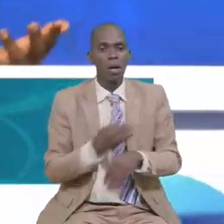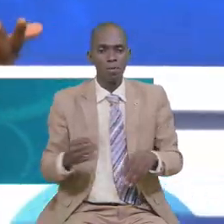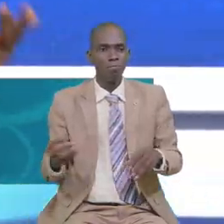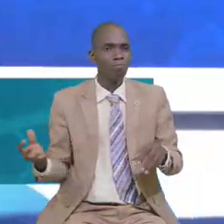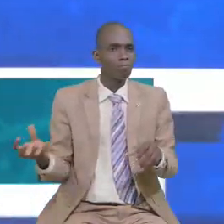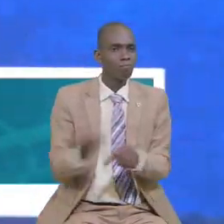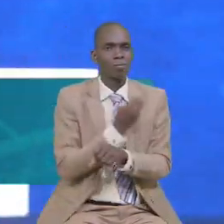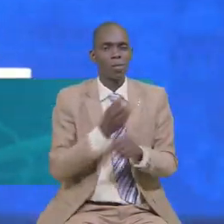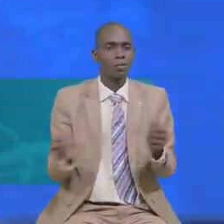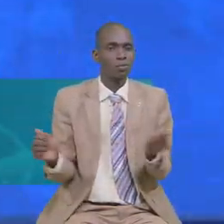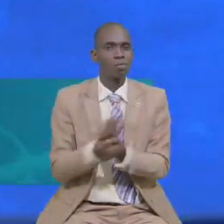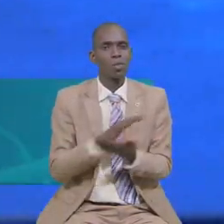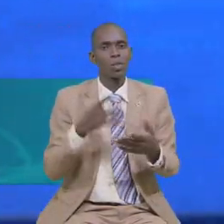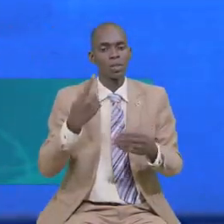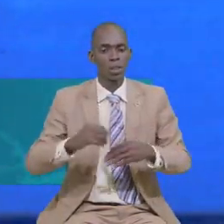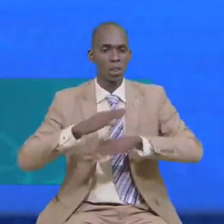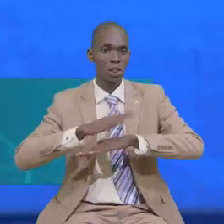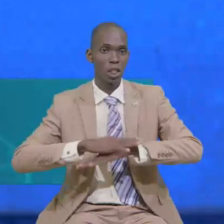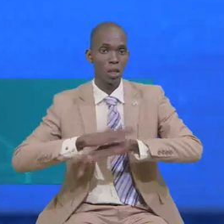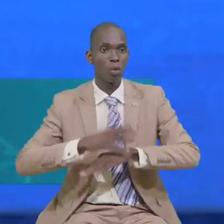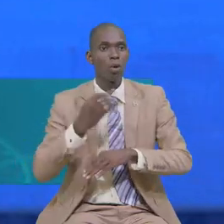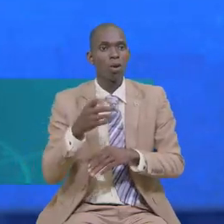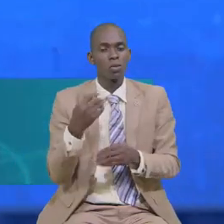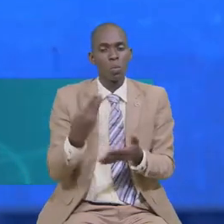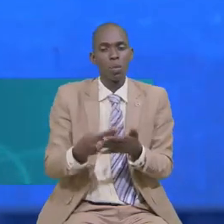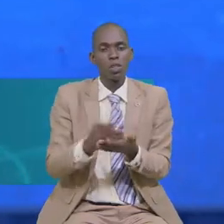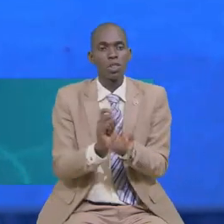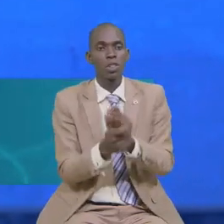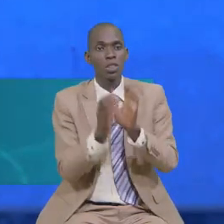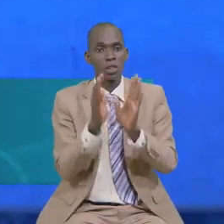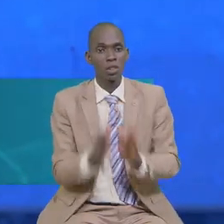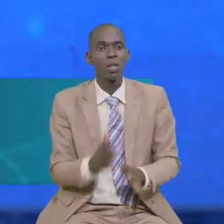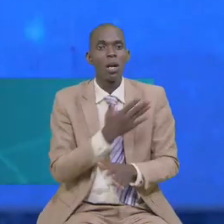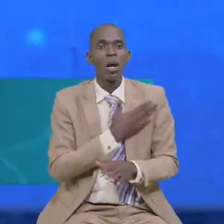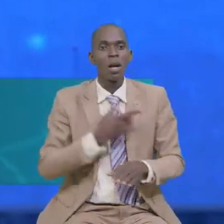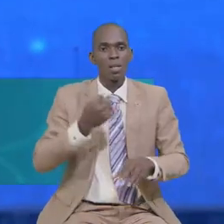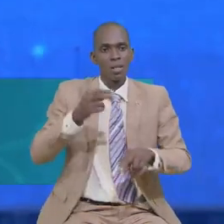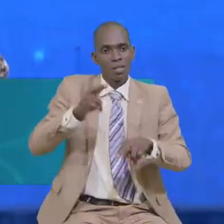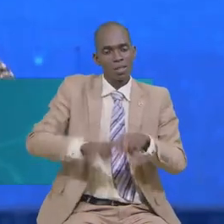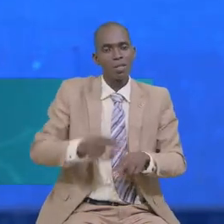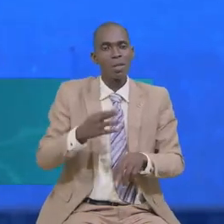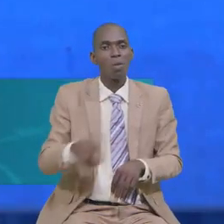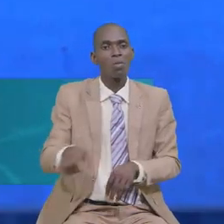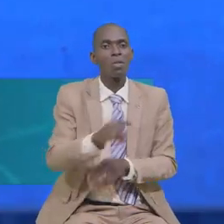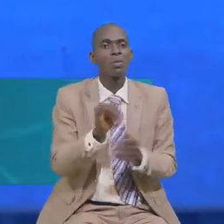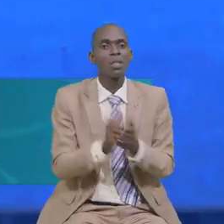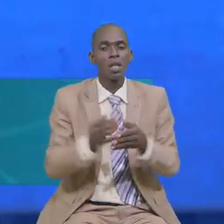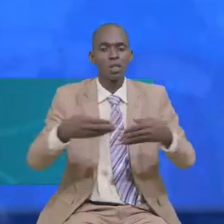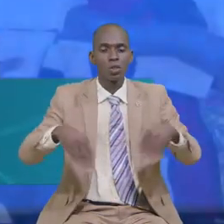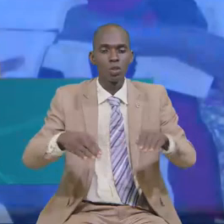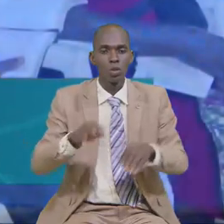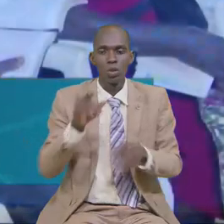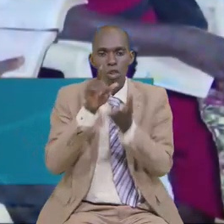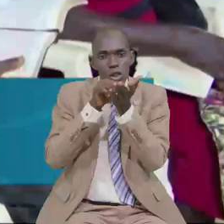the tables of the money changers and the seats of them that sold